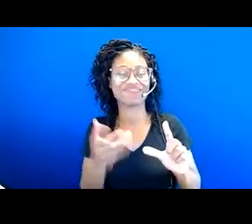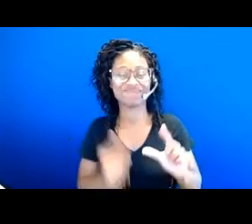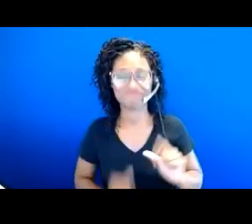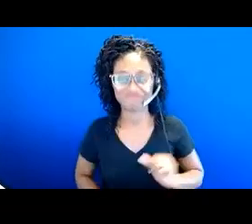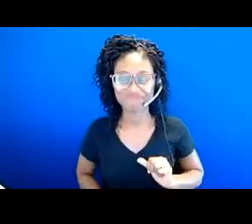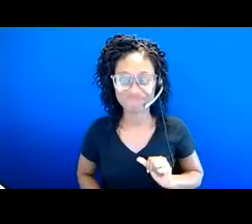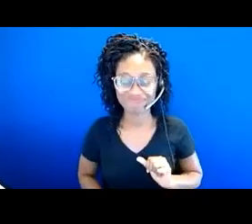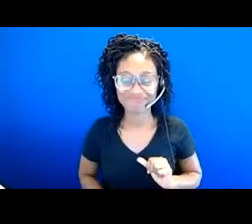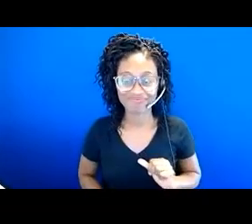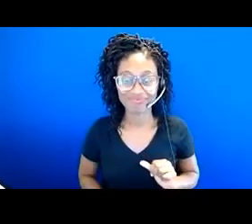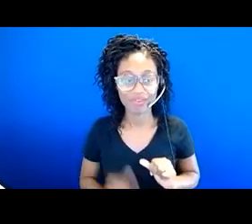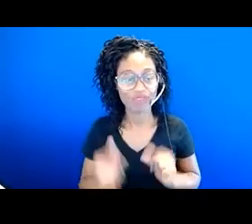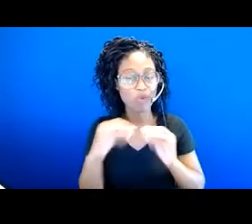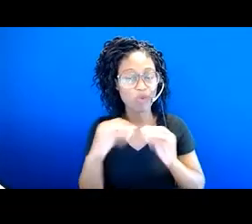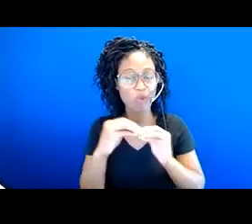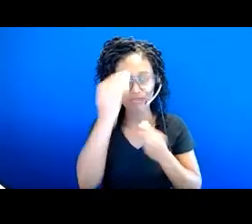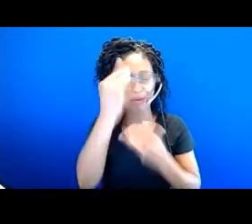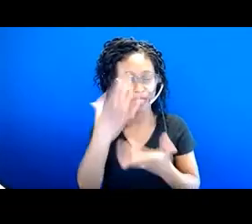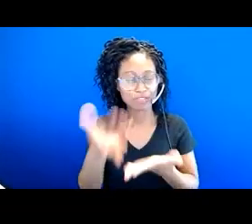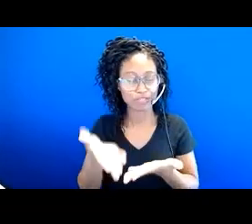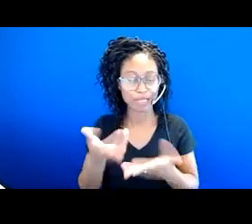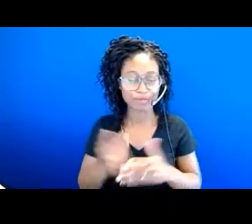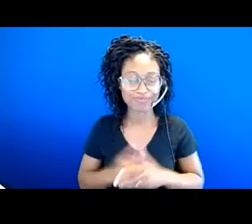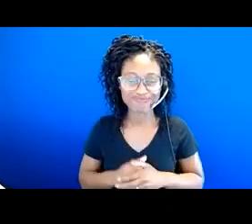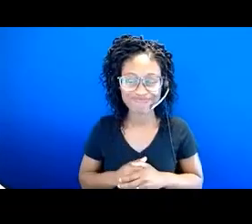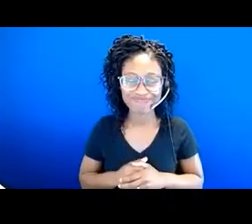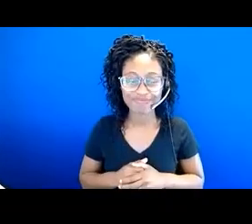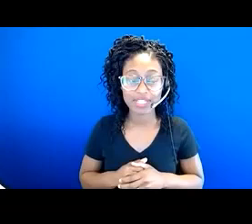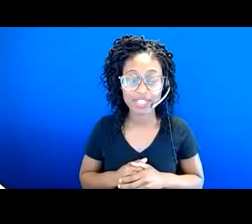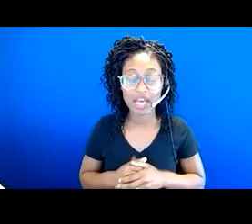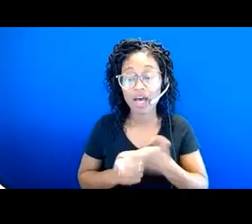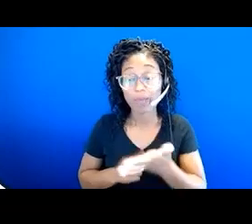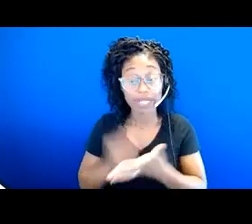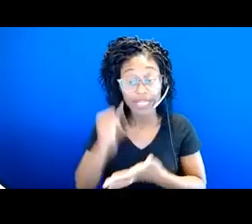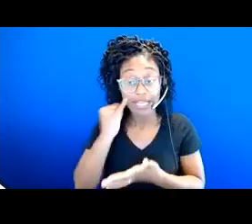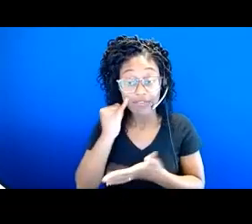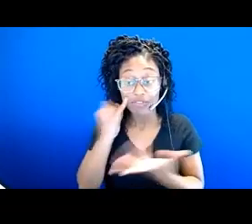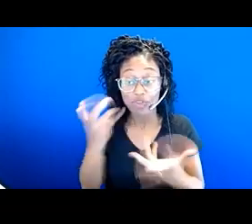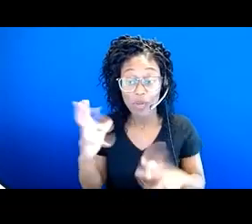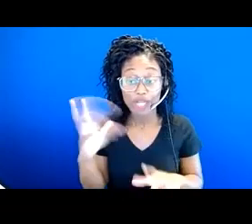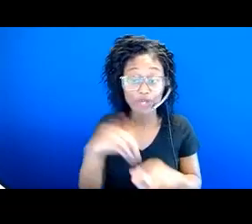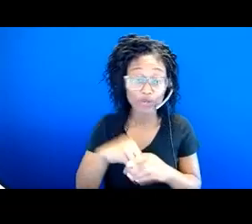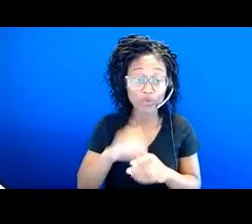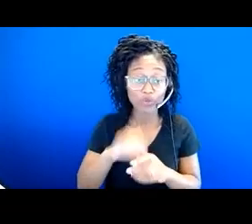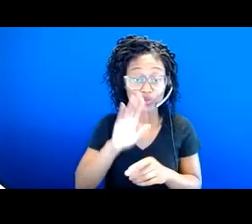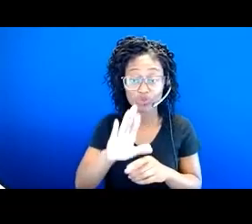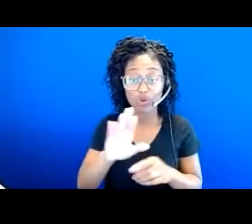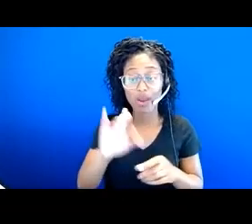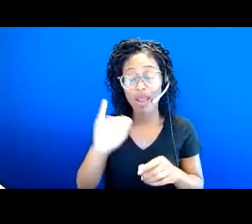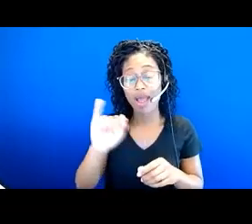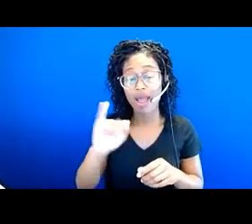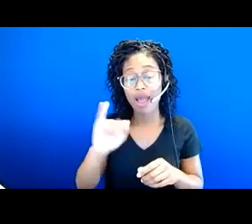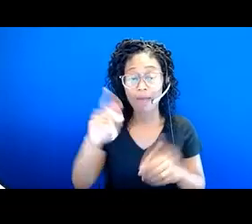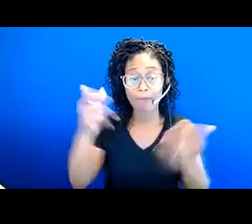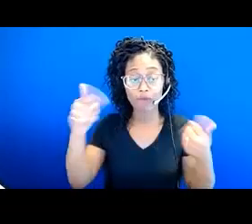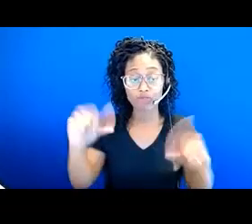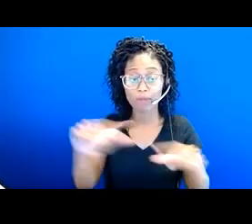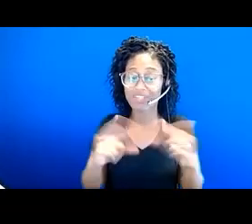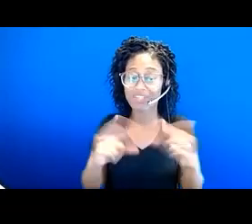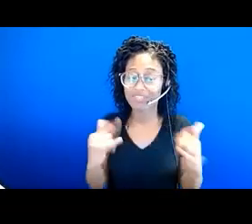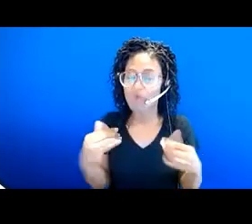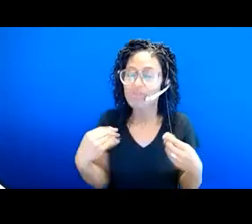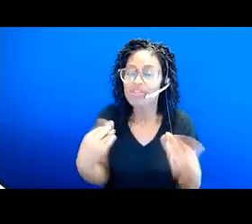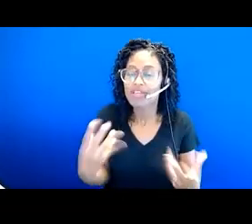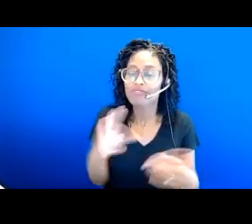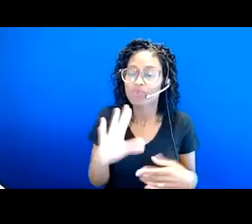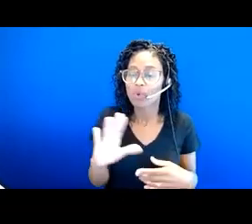to some more information. Stuff that you maybe don't want to include directly in your iPoster, but will give your visitors the